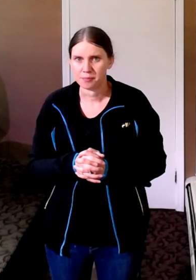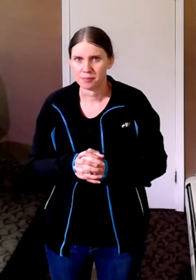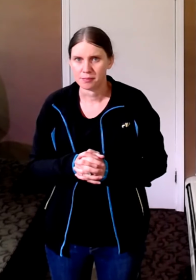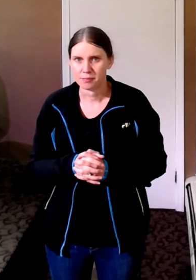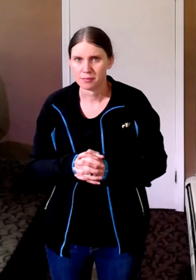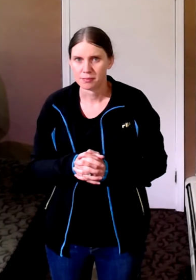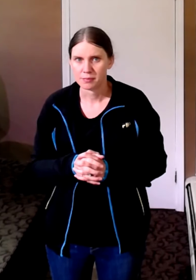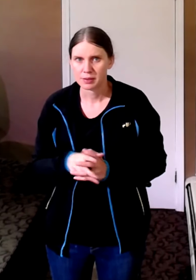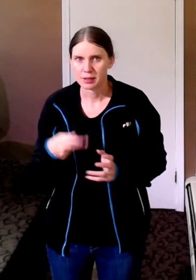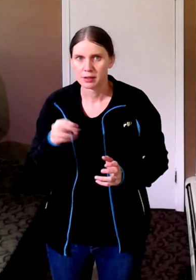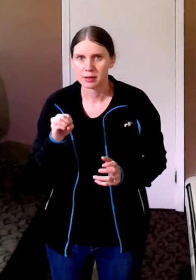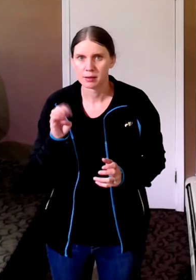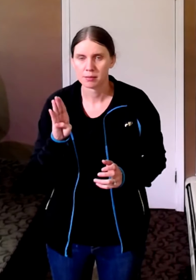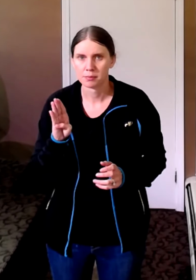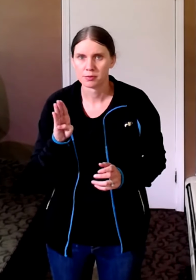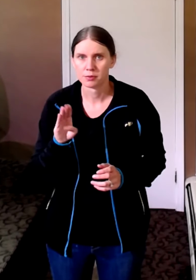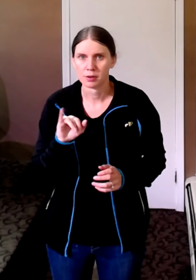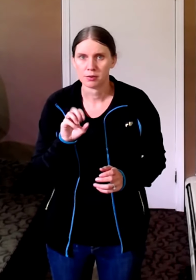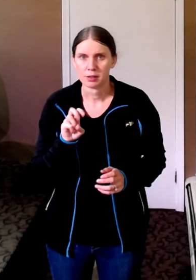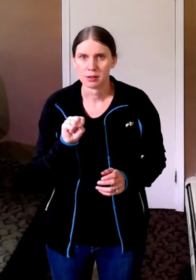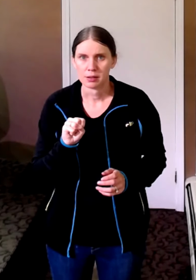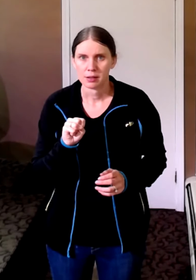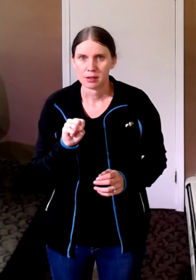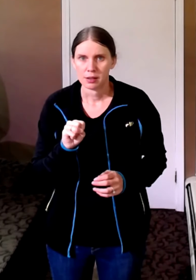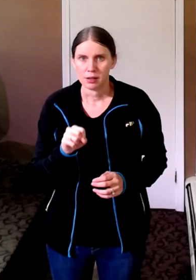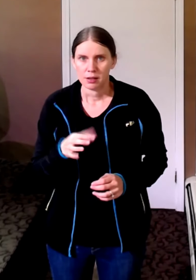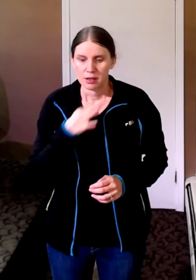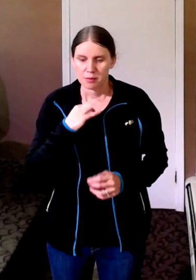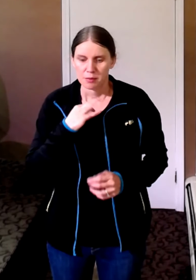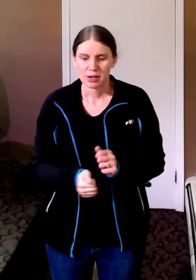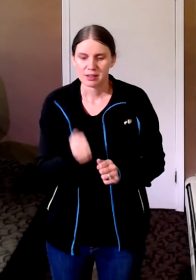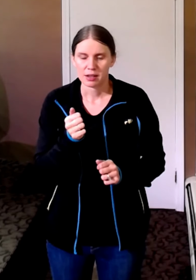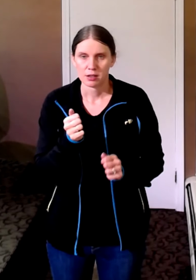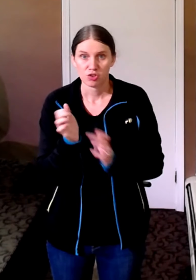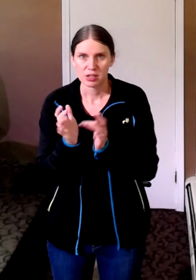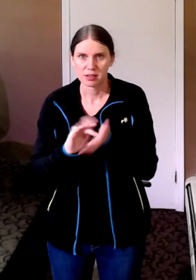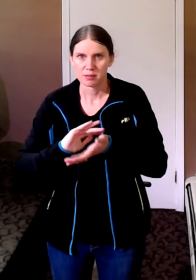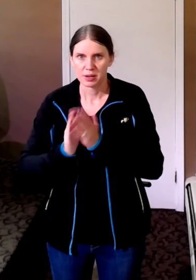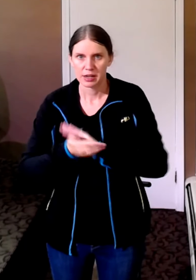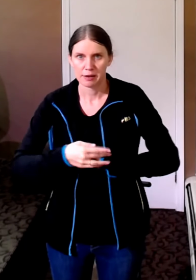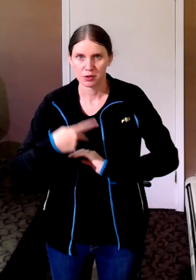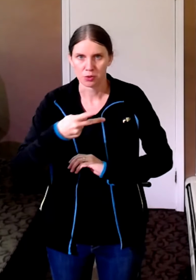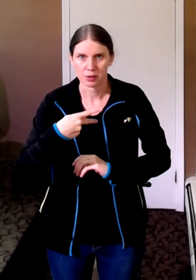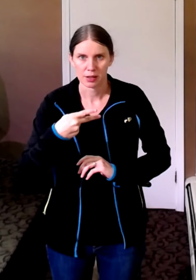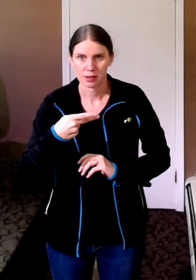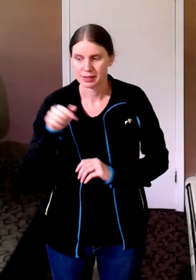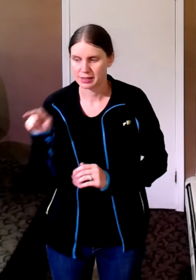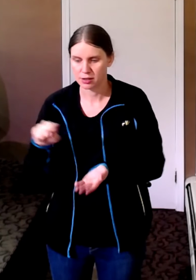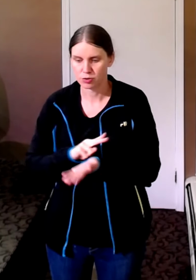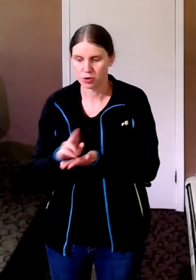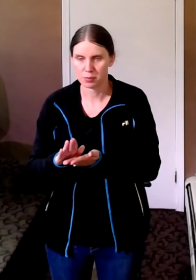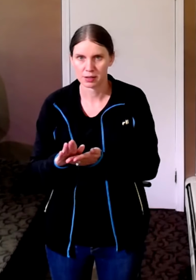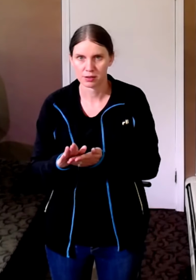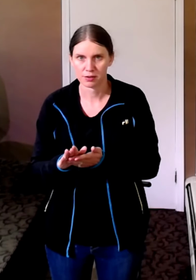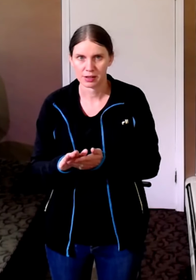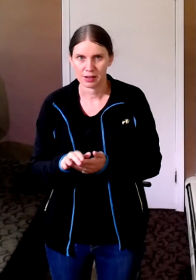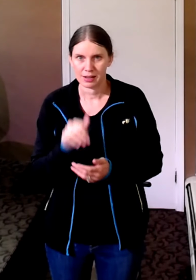In Hebrews 7:26, it says, for such an high priest, Jesus, became us, who is holy,